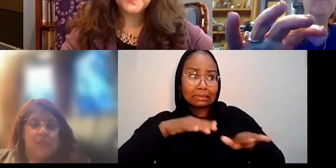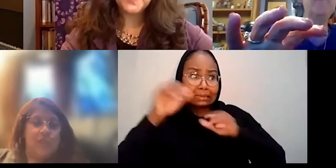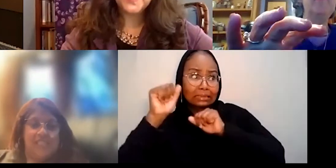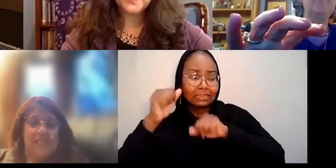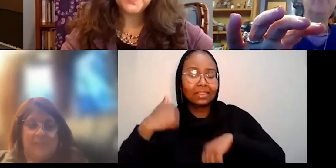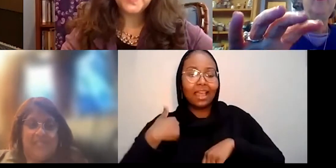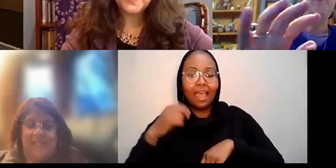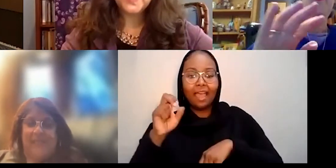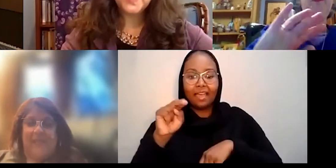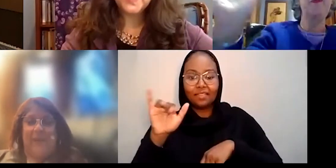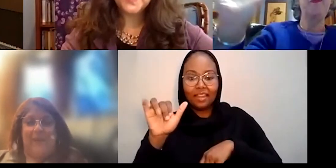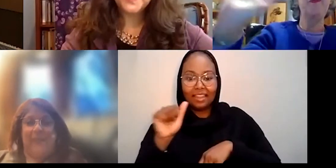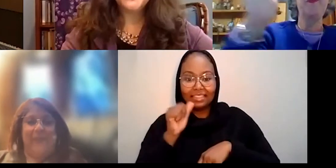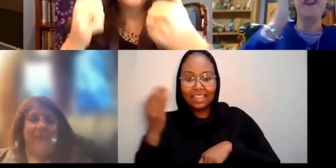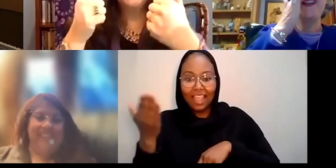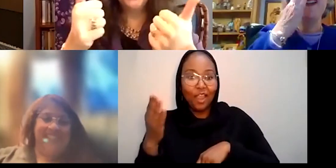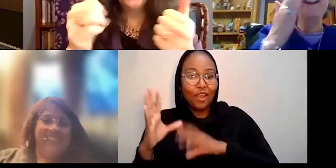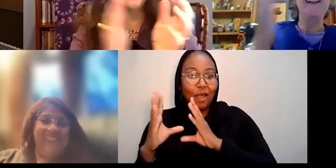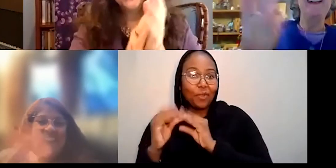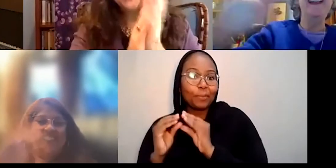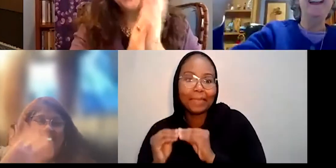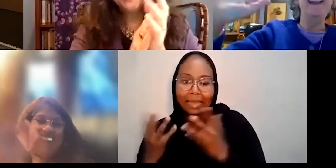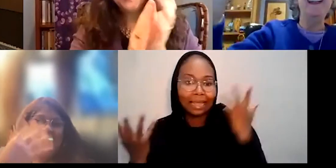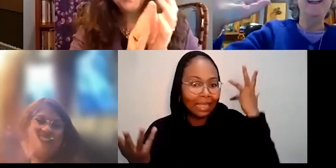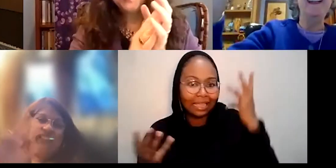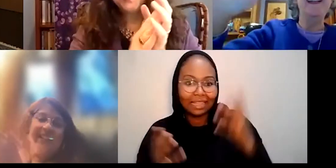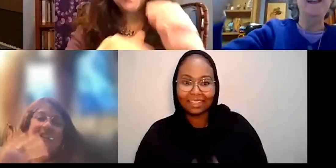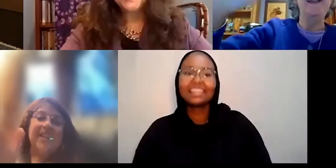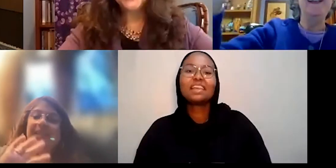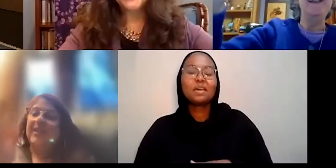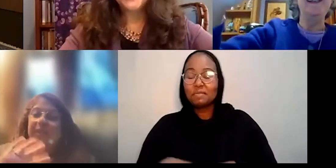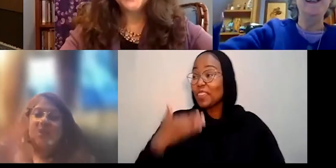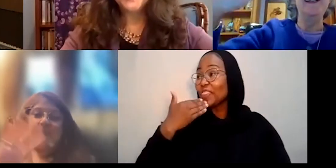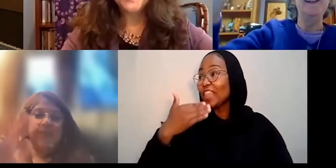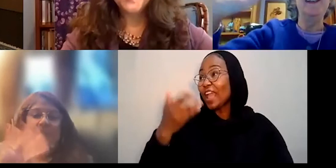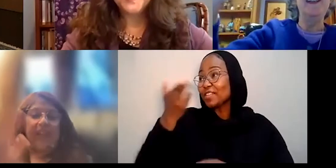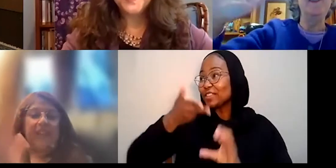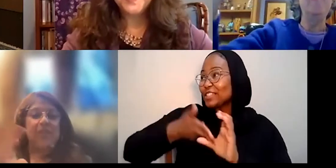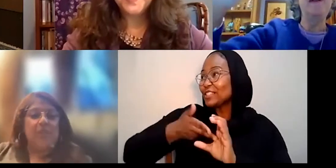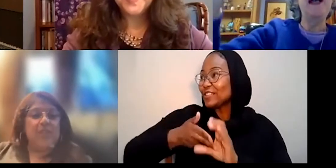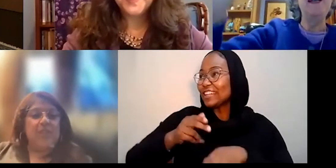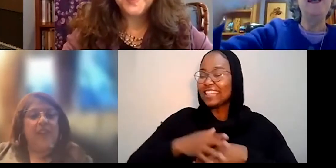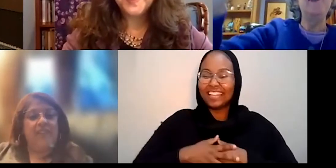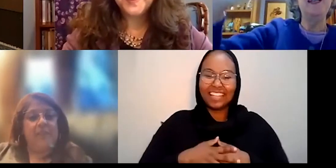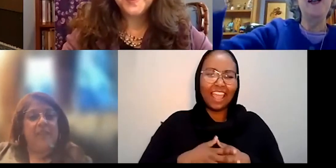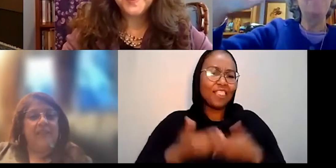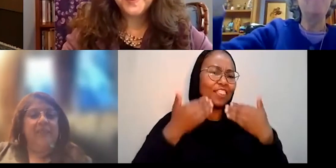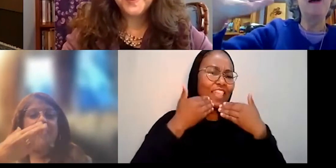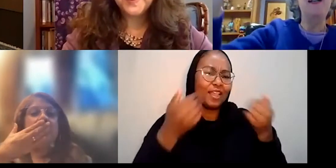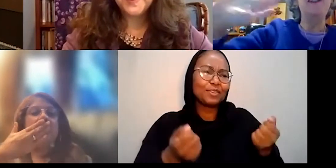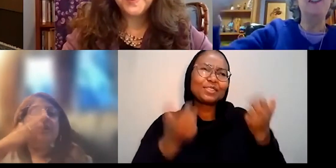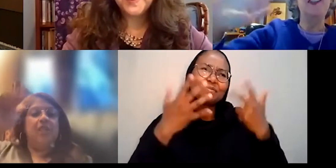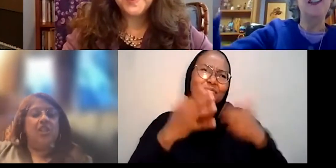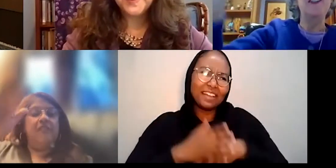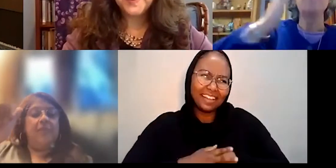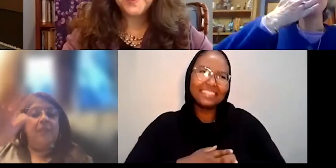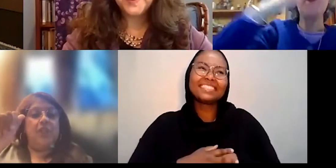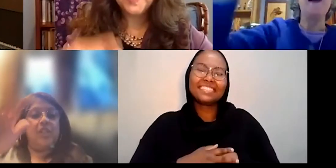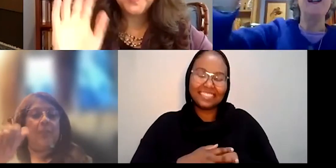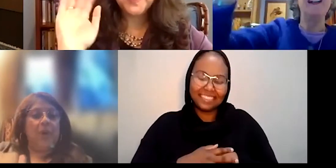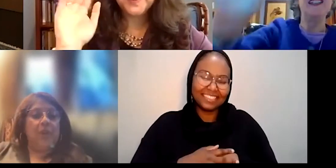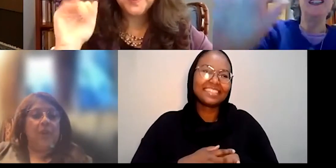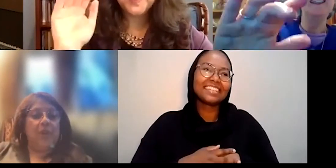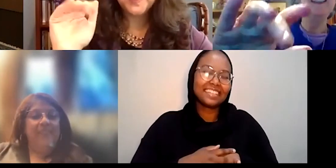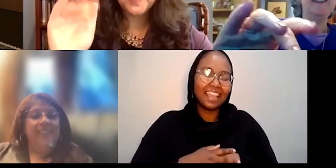Nissan Nashim trustees meeting to go to. Thank you for joining us. It was a pleasure to have you. Thank you so much for having me. We are going to